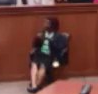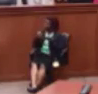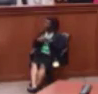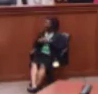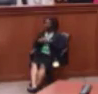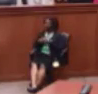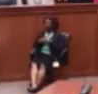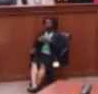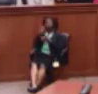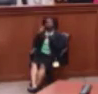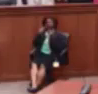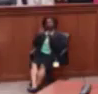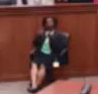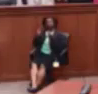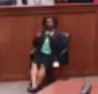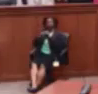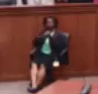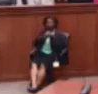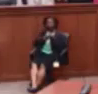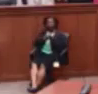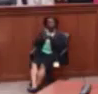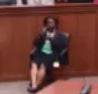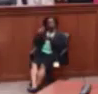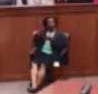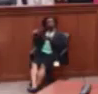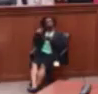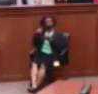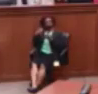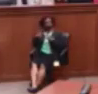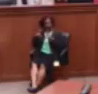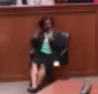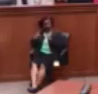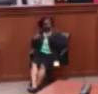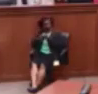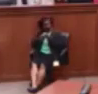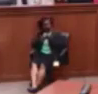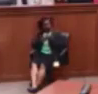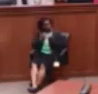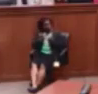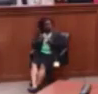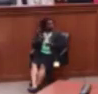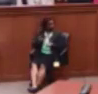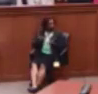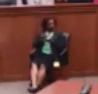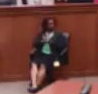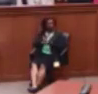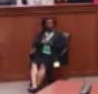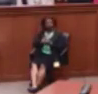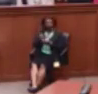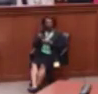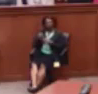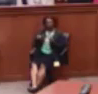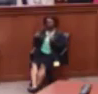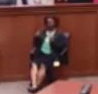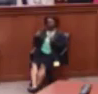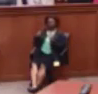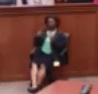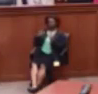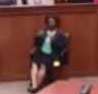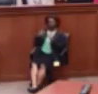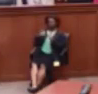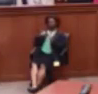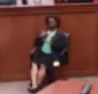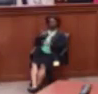lot of support from it. I mean, the sentiment is very supportive here. So I just know that personally, under the way that we've